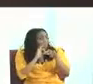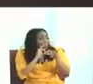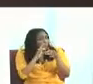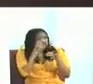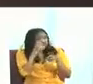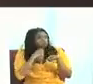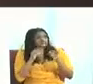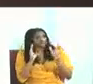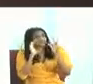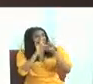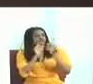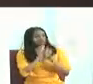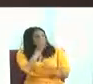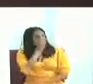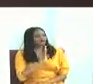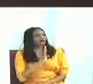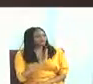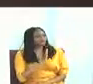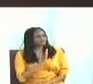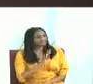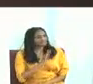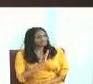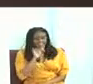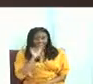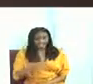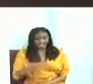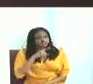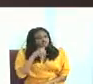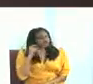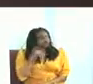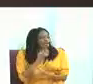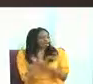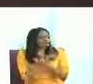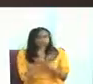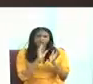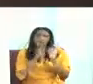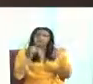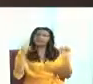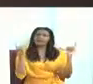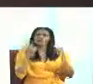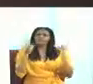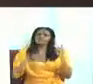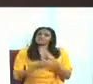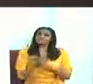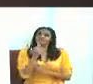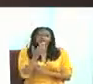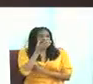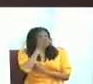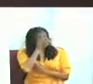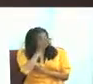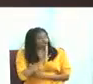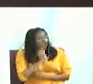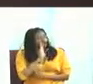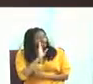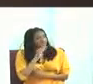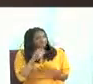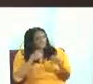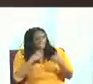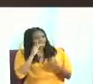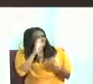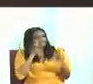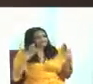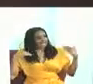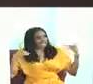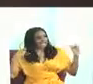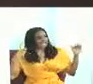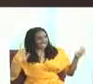God. As a dry bone, glory, hallelujah, this morning, God had his angels standing